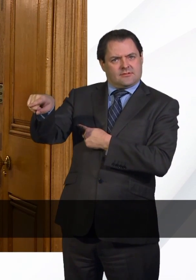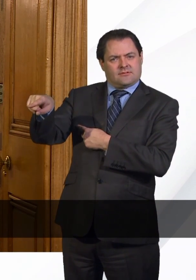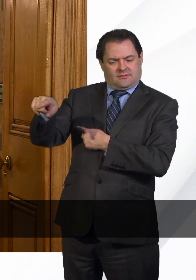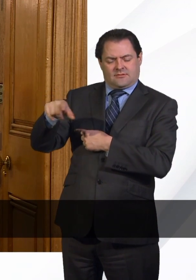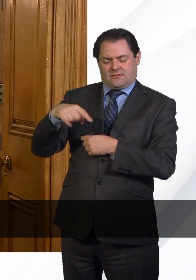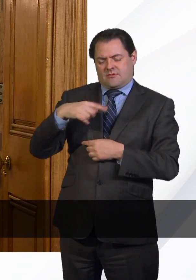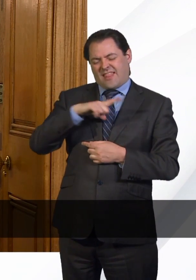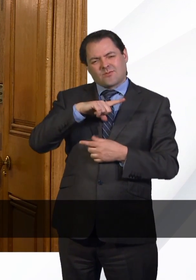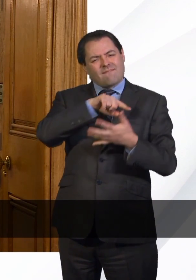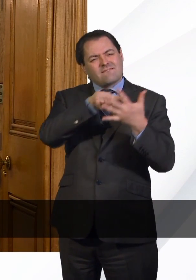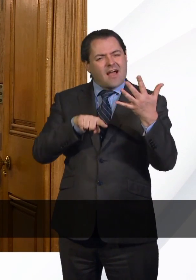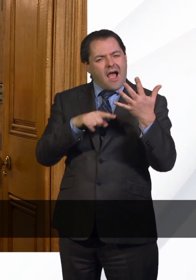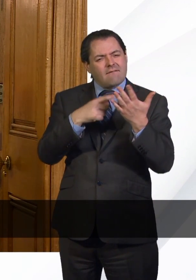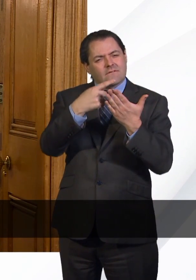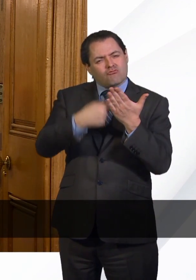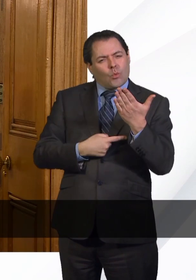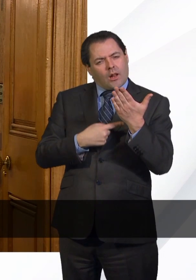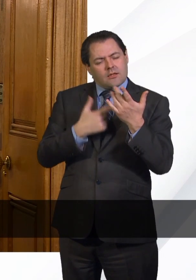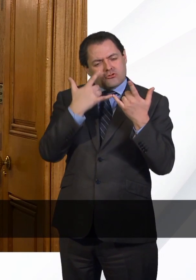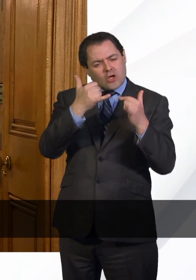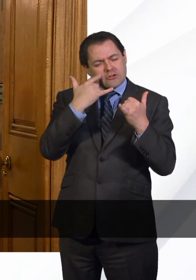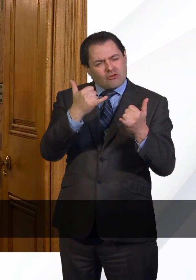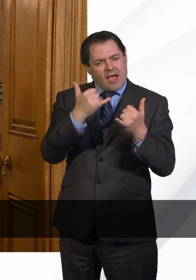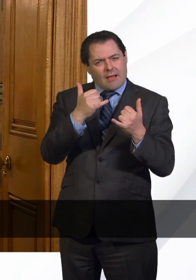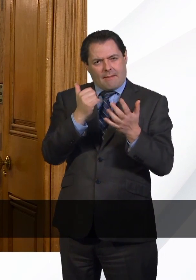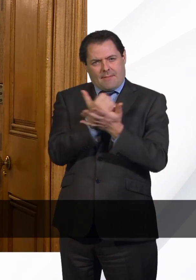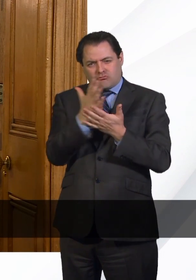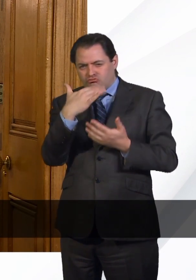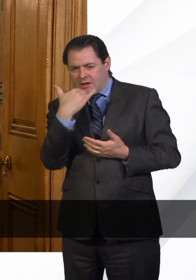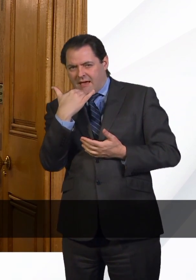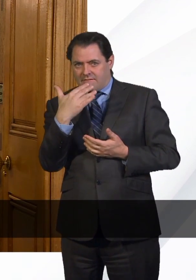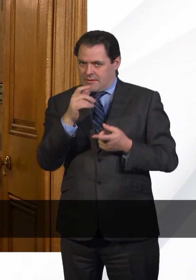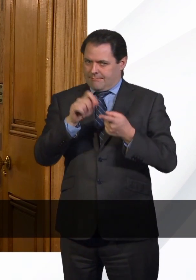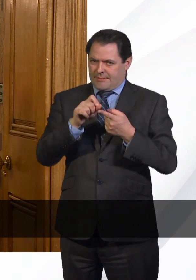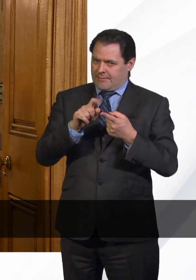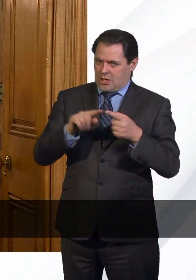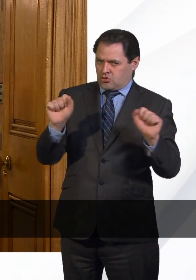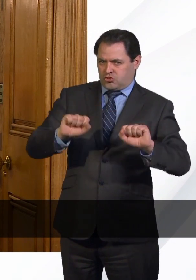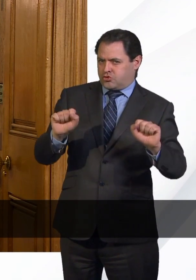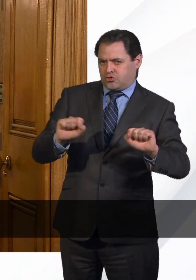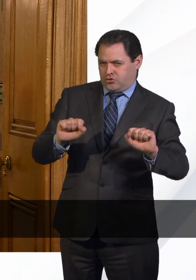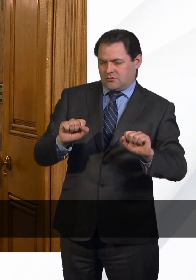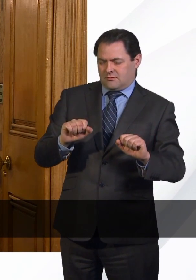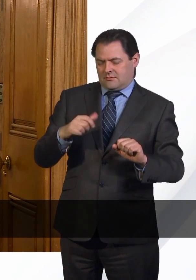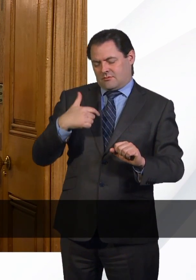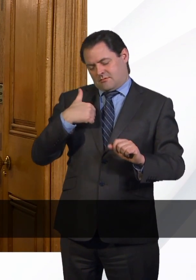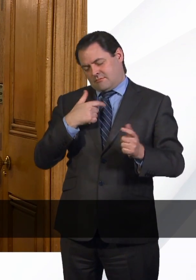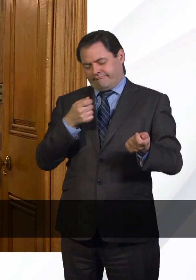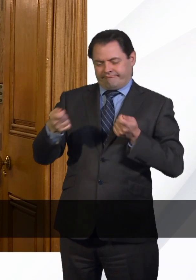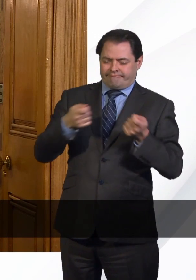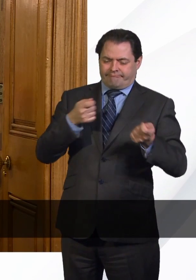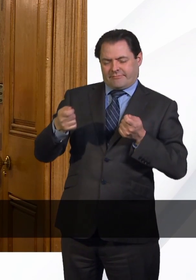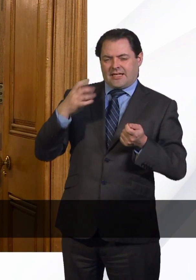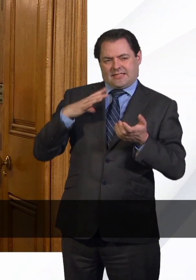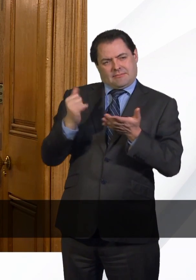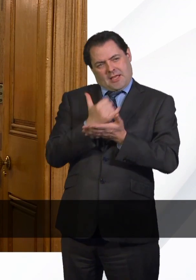tests. But it is something that we're working very hard on now. Of course, it's our job in running the